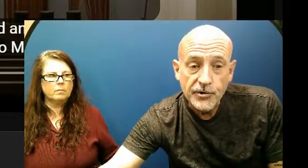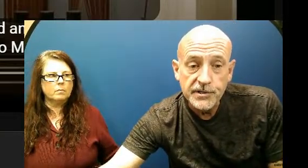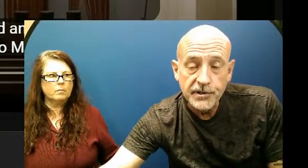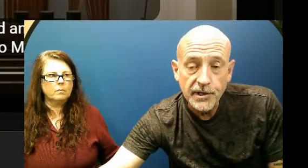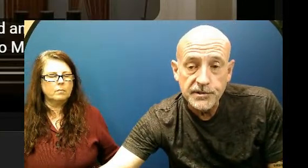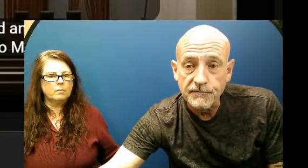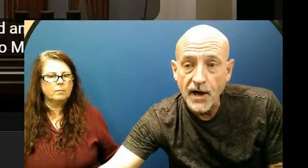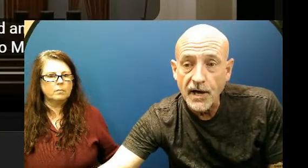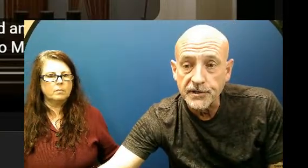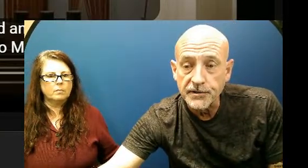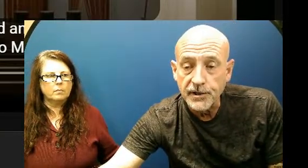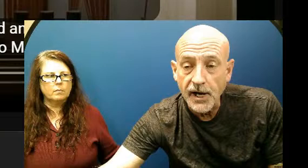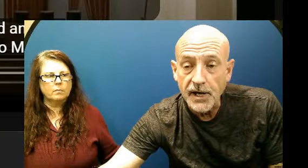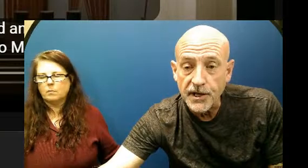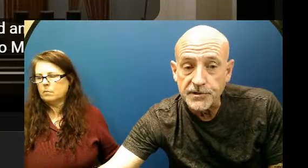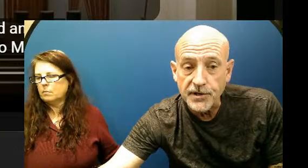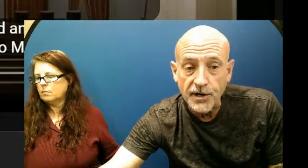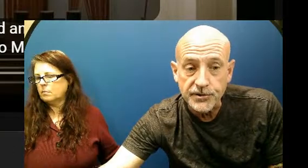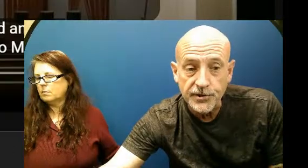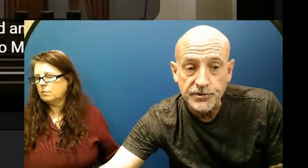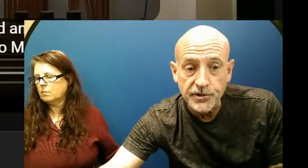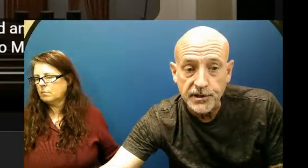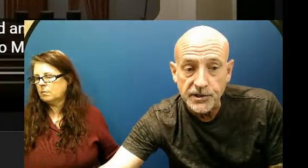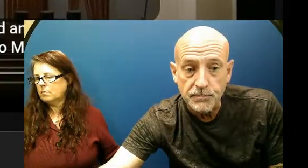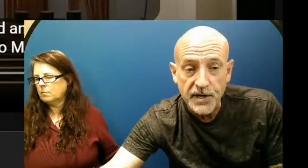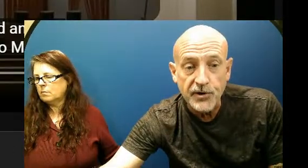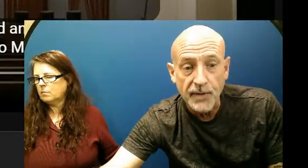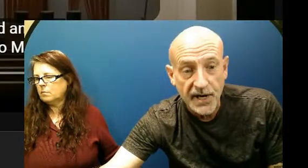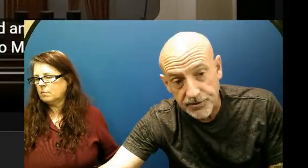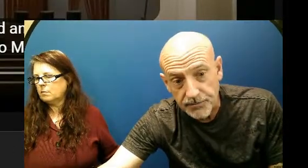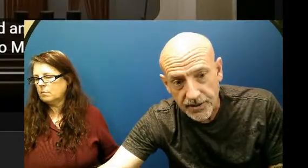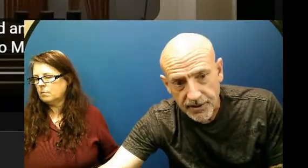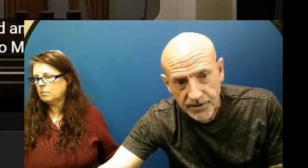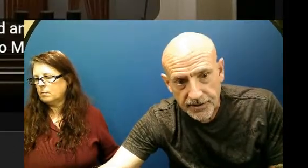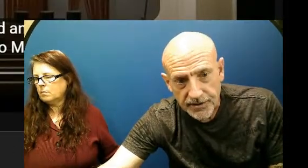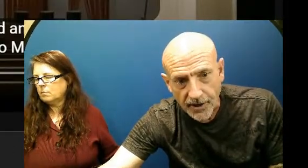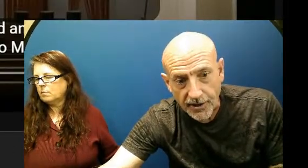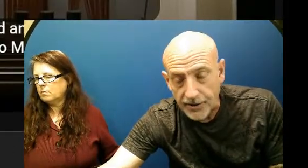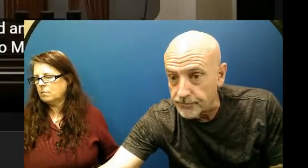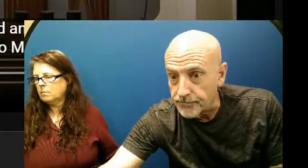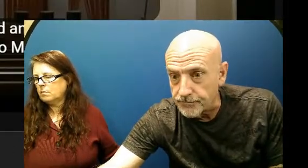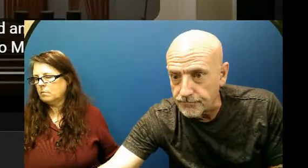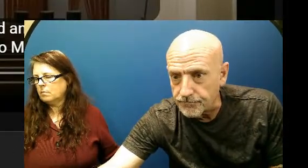Okay, treason as defined in the United States Constitution is a speaker-based